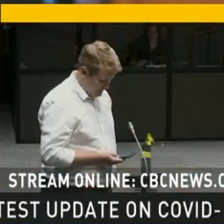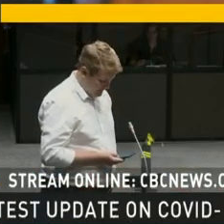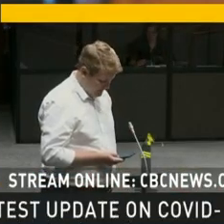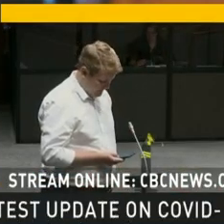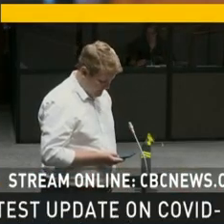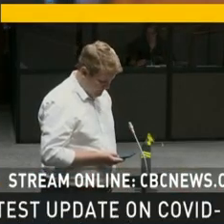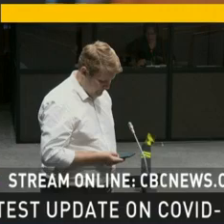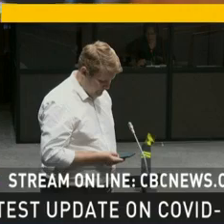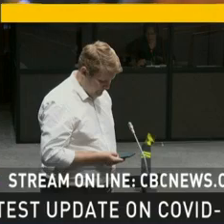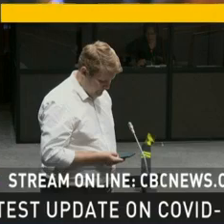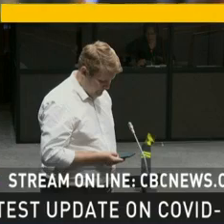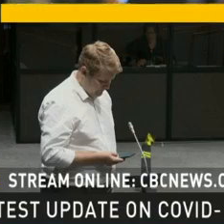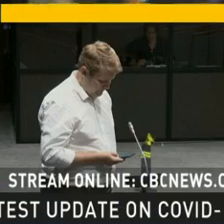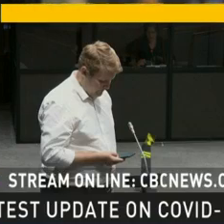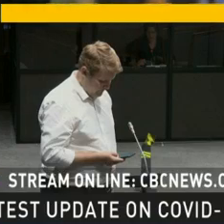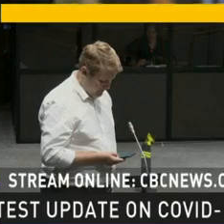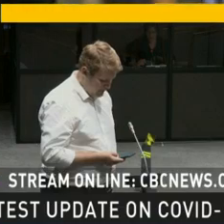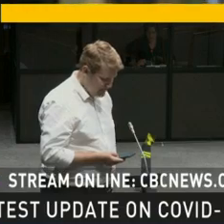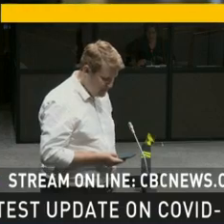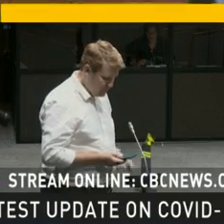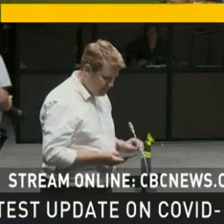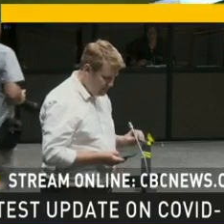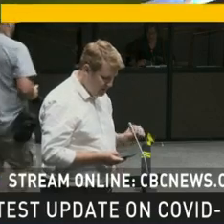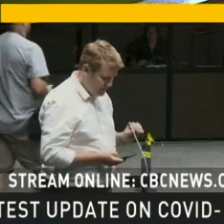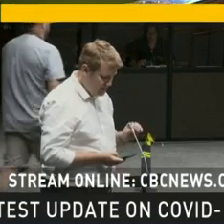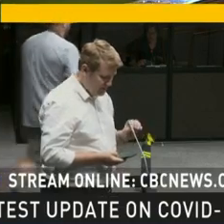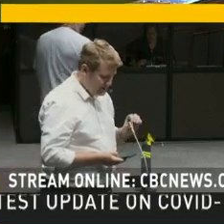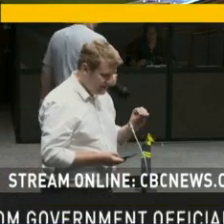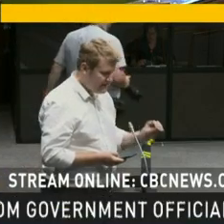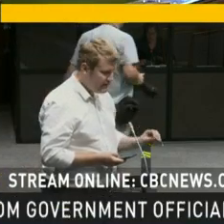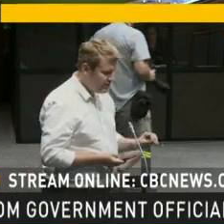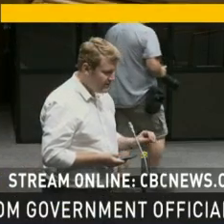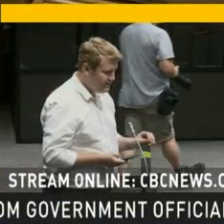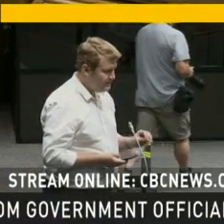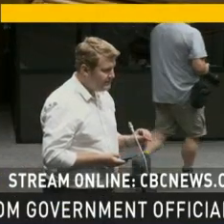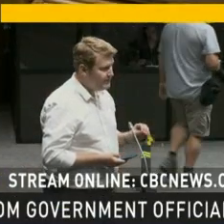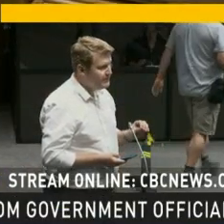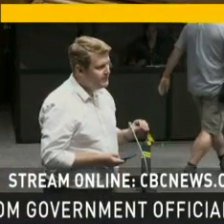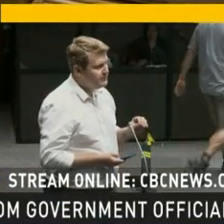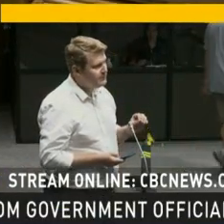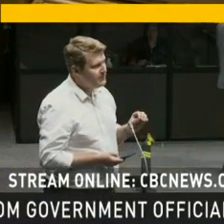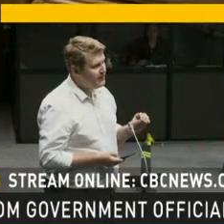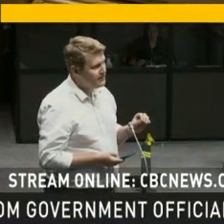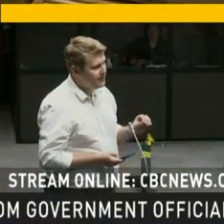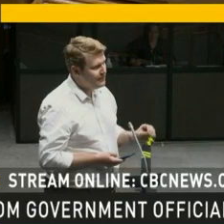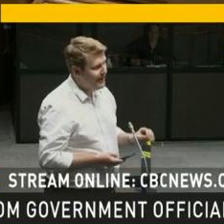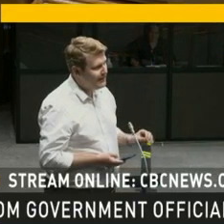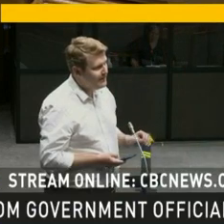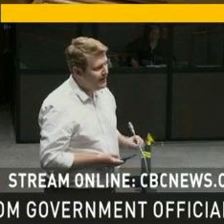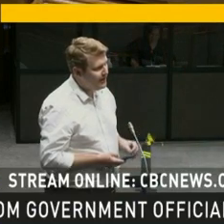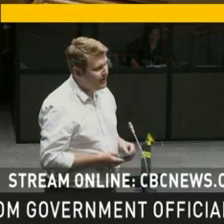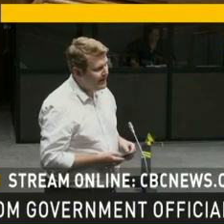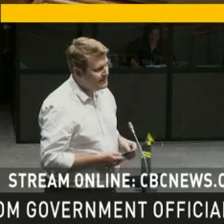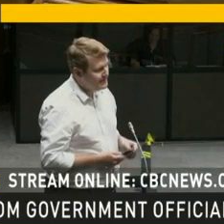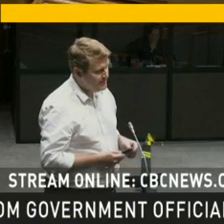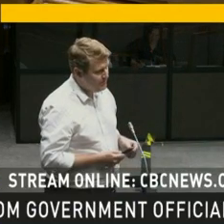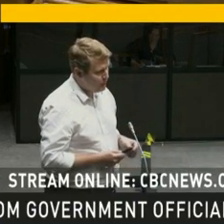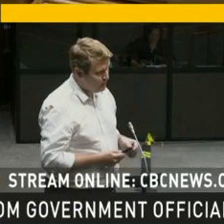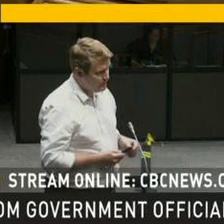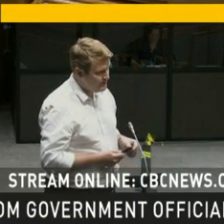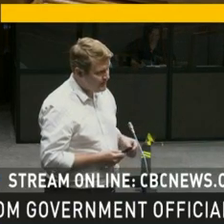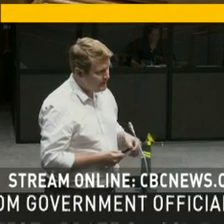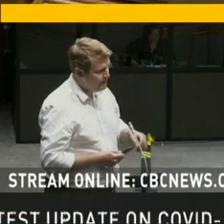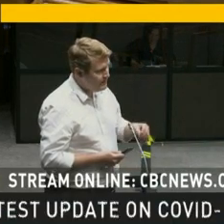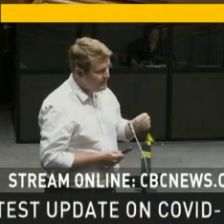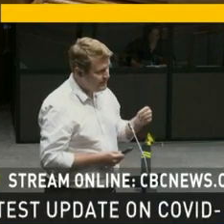racism? The Right Honourable Prime Minister. As I've said many times, Mr. Speaker, I am committed to addressing systemic racism in this country